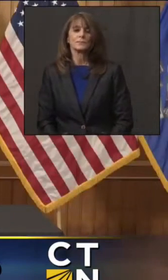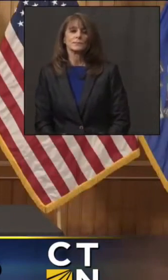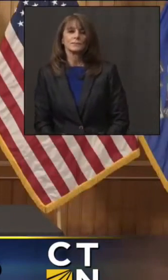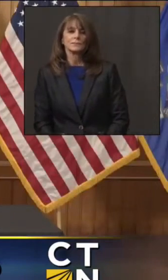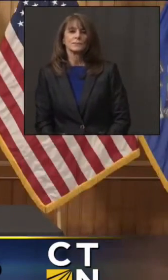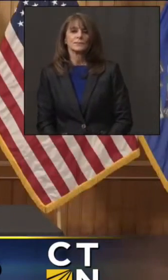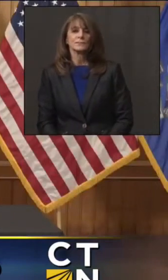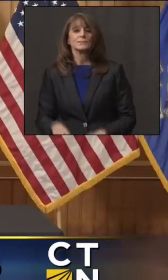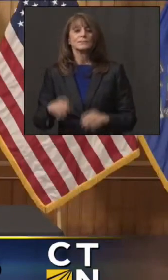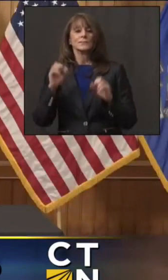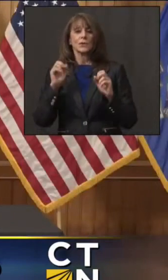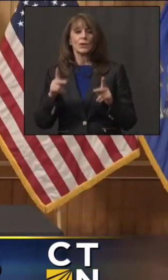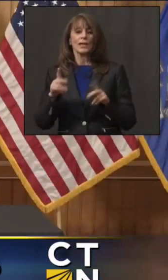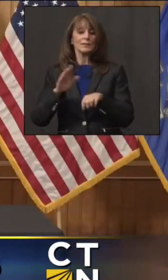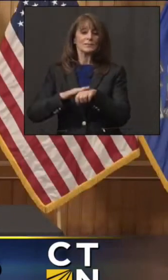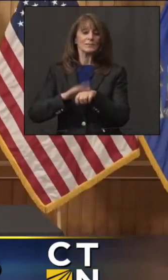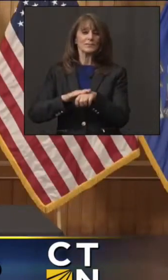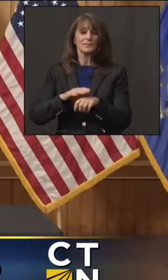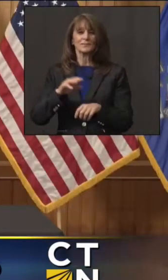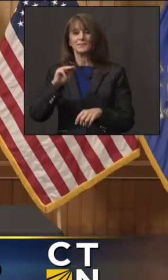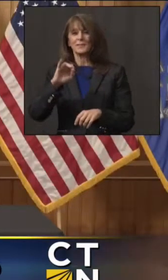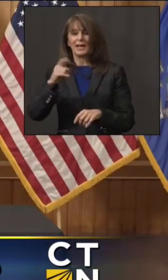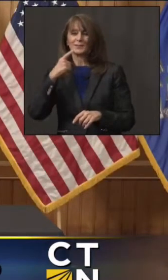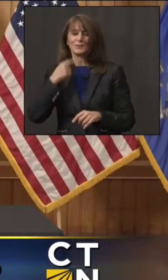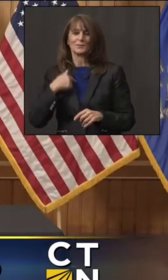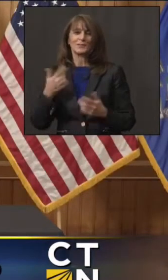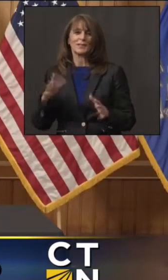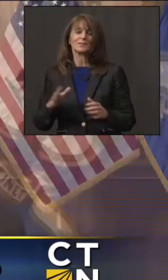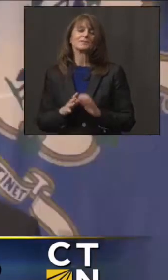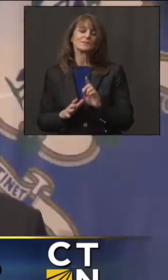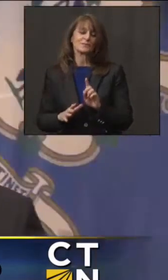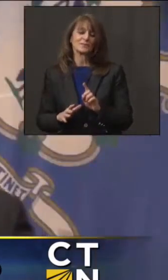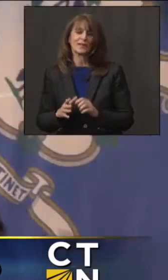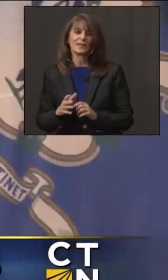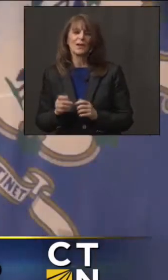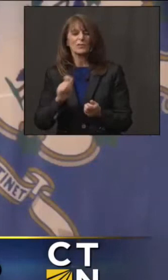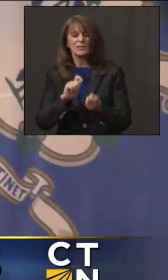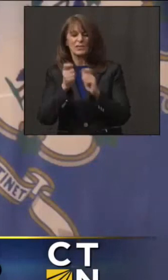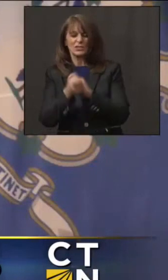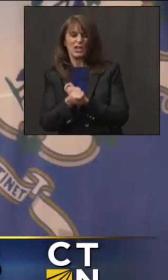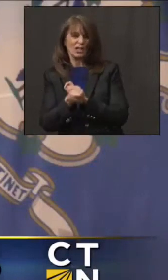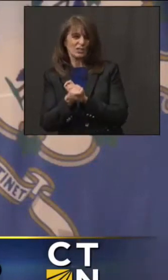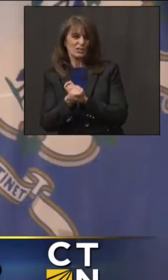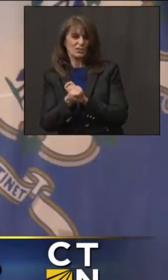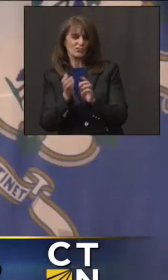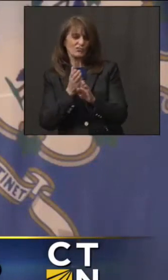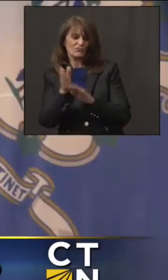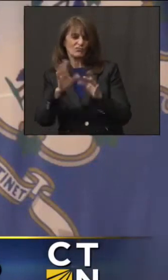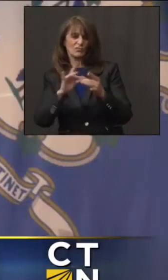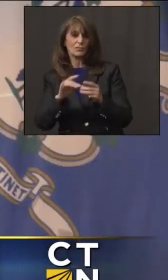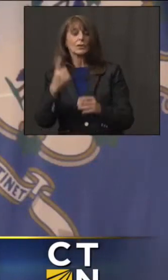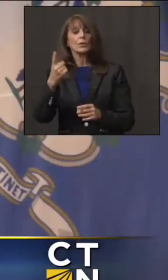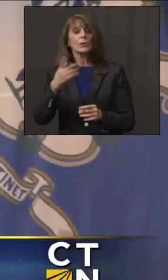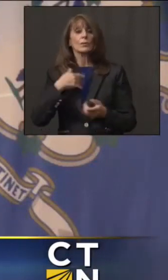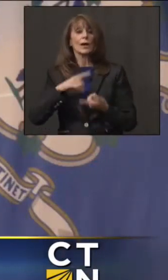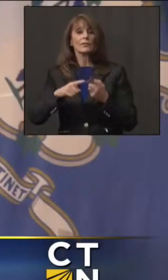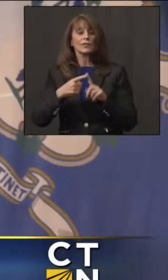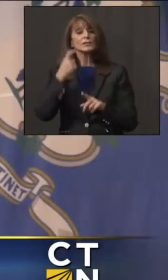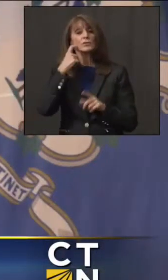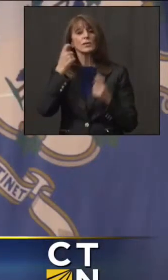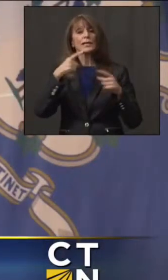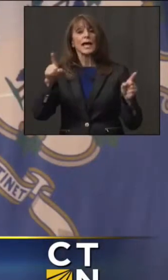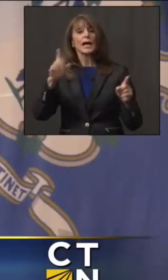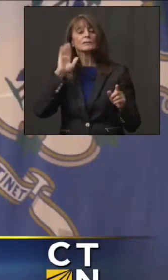All right, I'm getting the signal here from Max. Let me just take a little change of gear. One of our friends recently announced